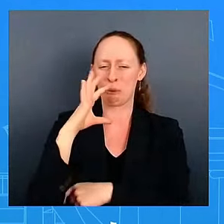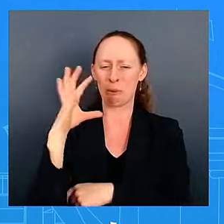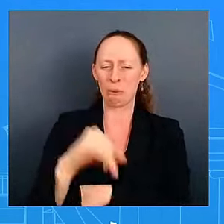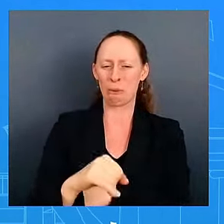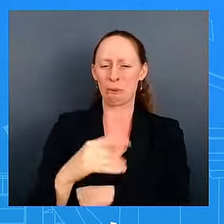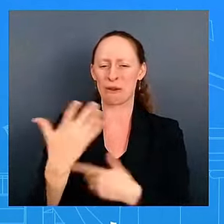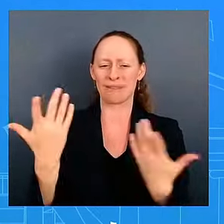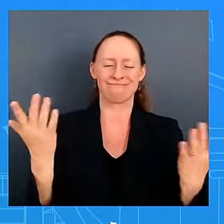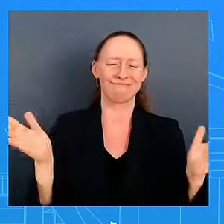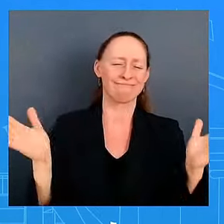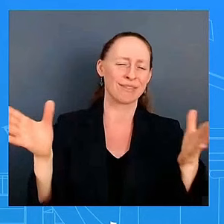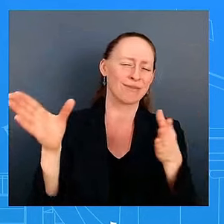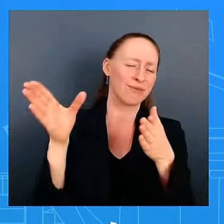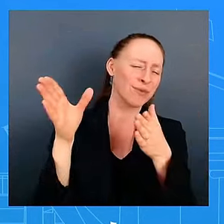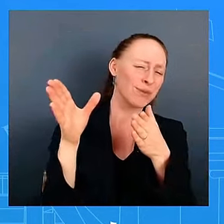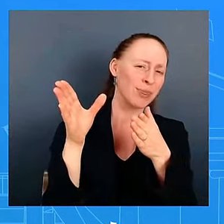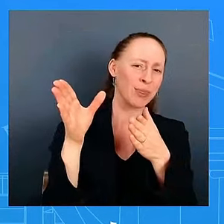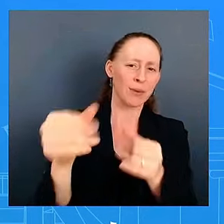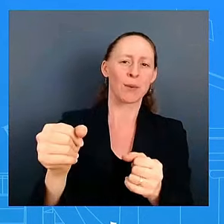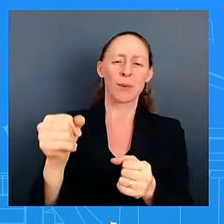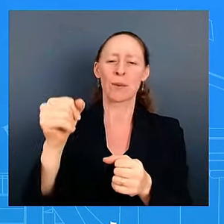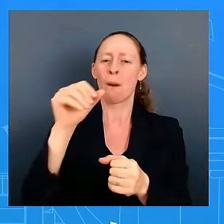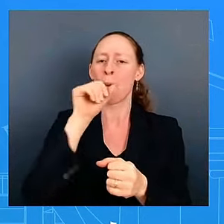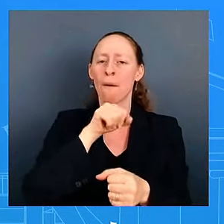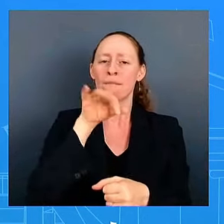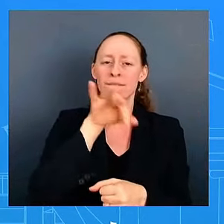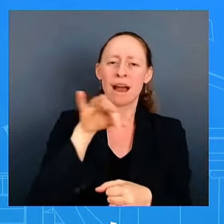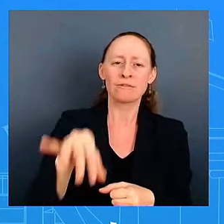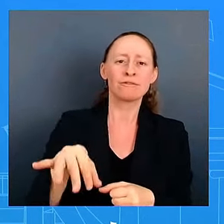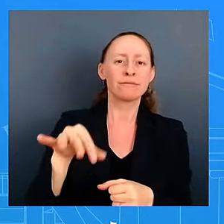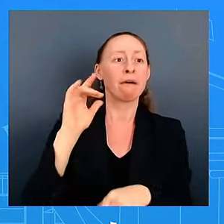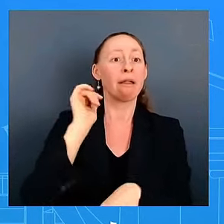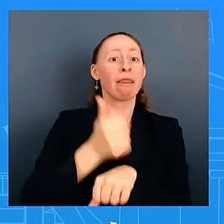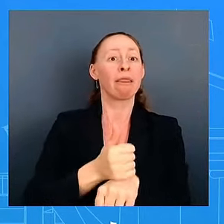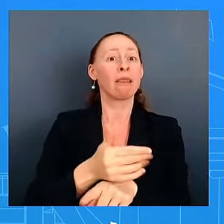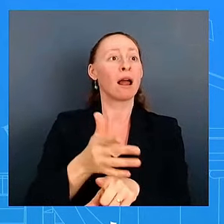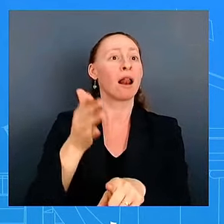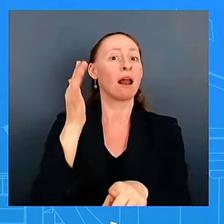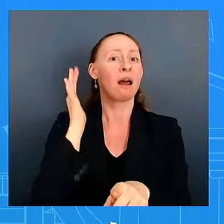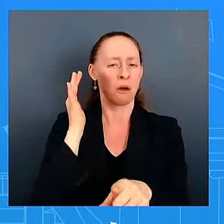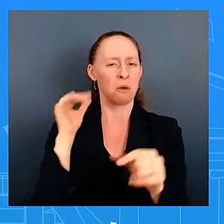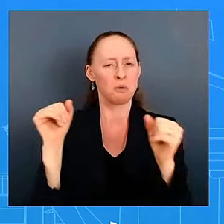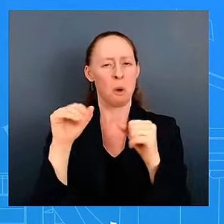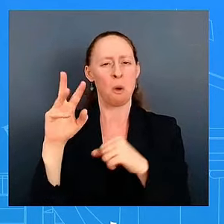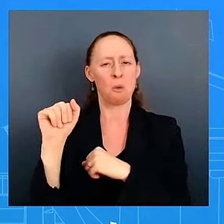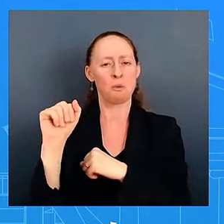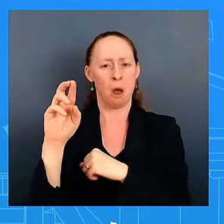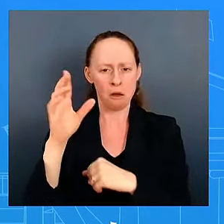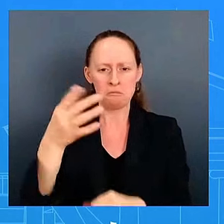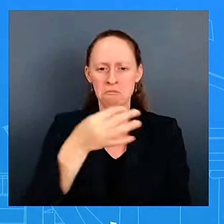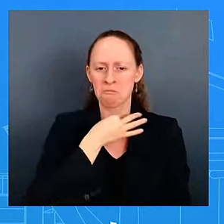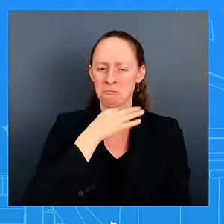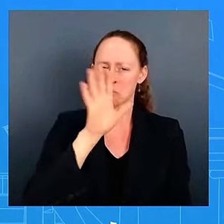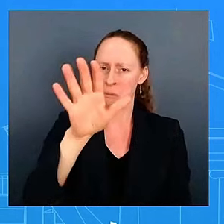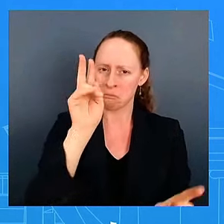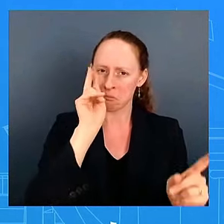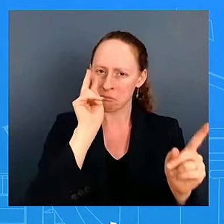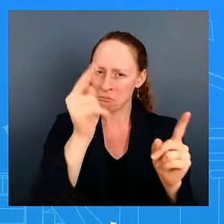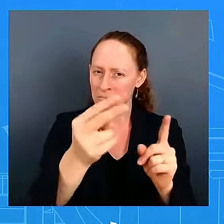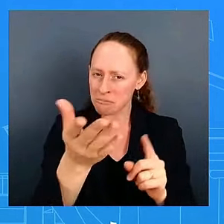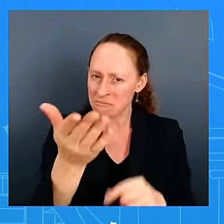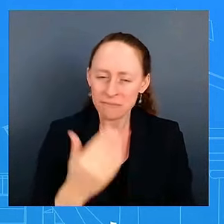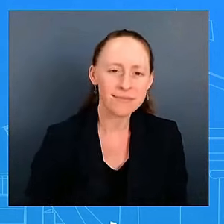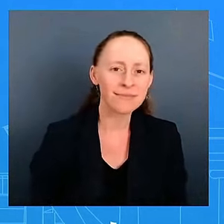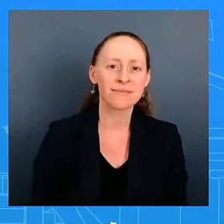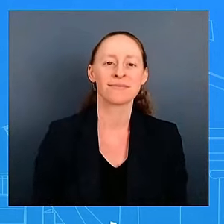look, Russia's aggression against Ukraine poses a threat to transatlantic security. That's what it does. And